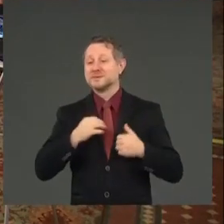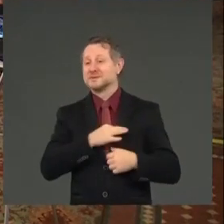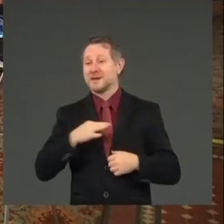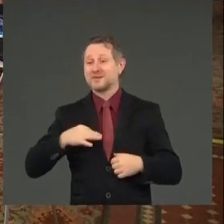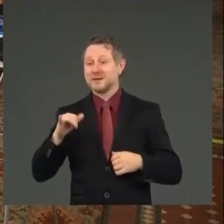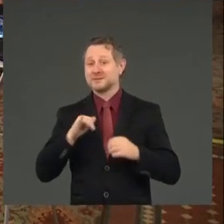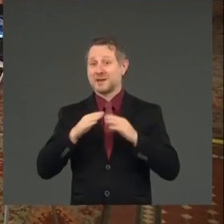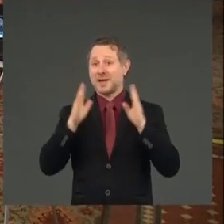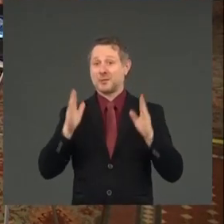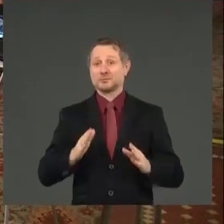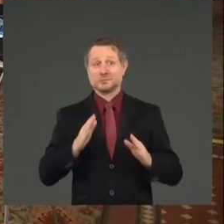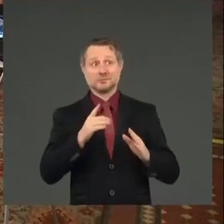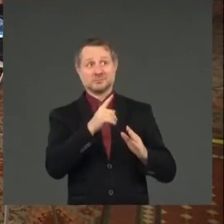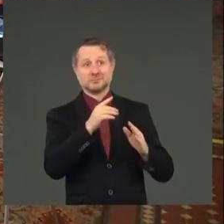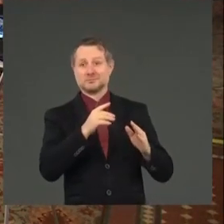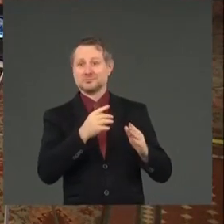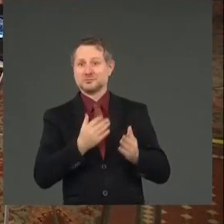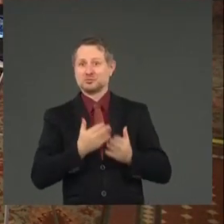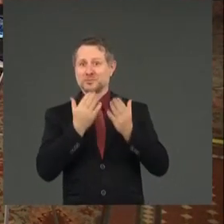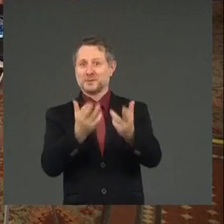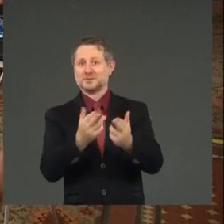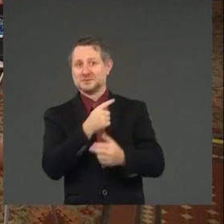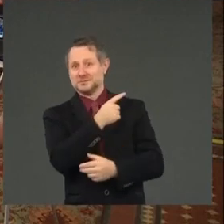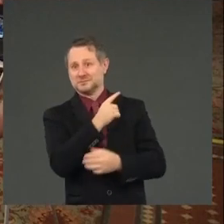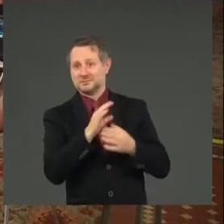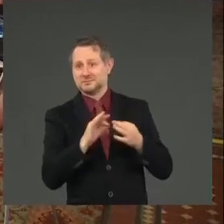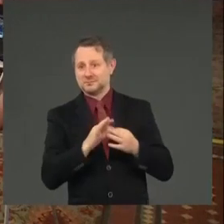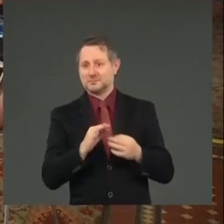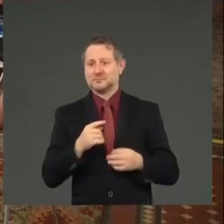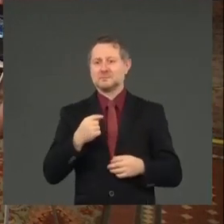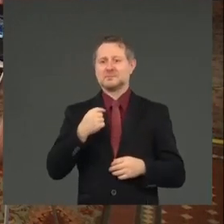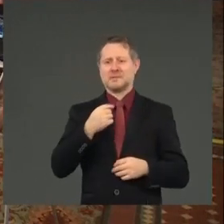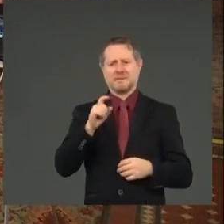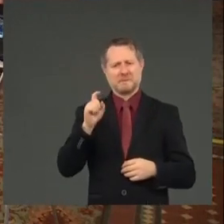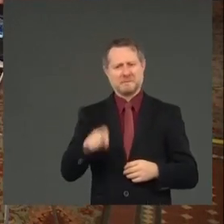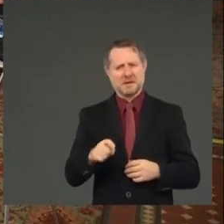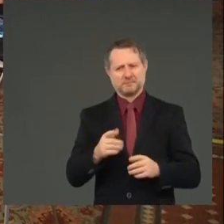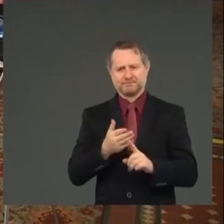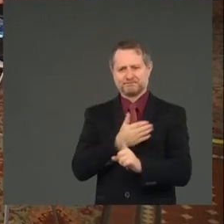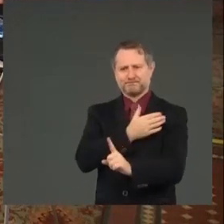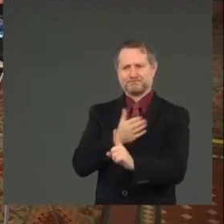recommending? They set a, you know, sort of deadline by May 25th.